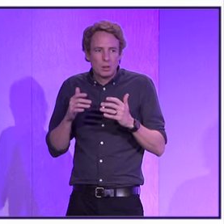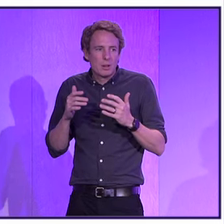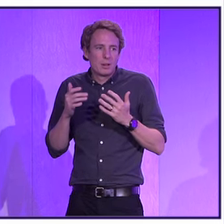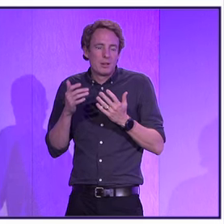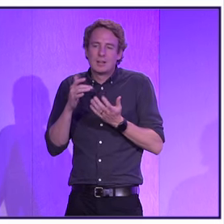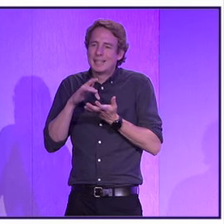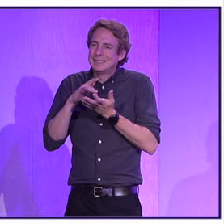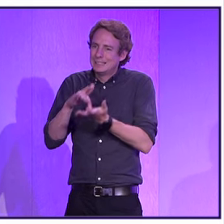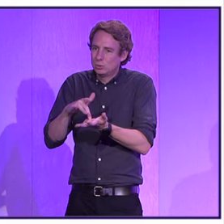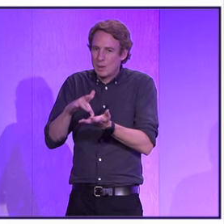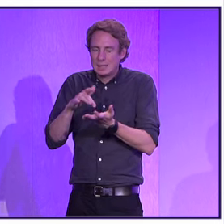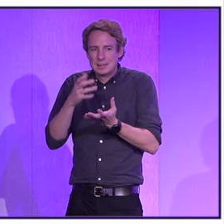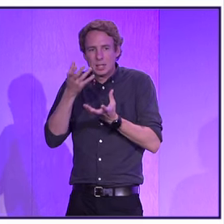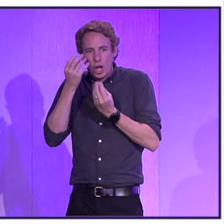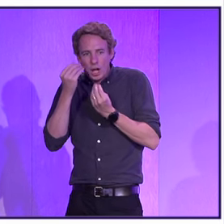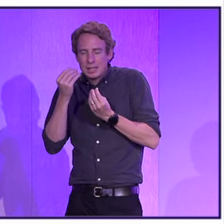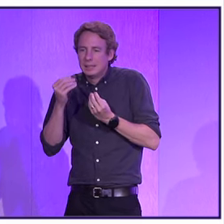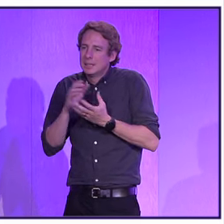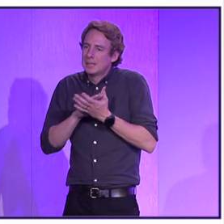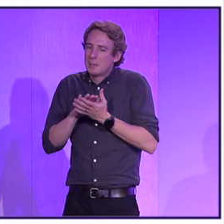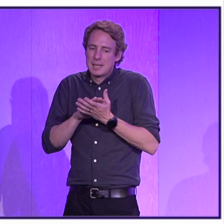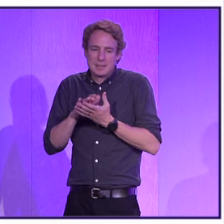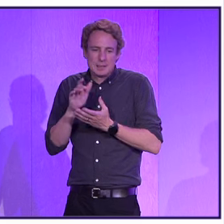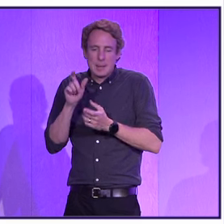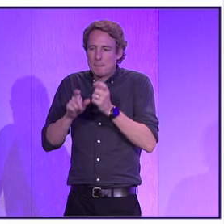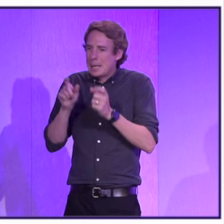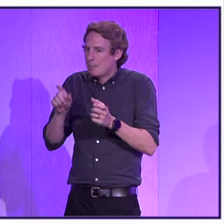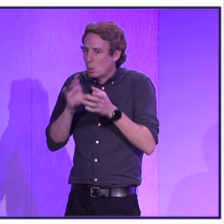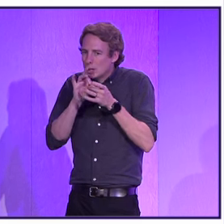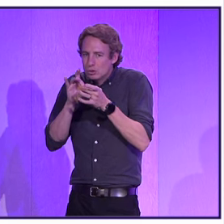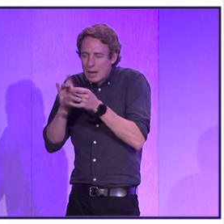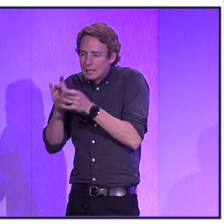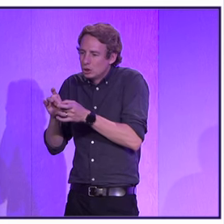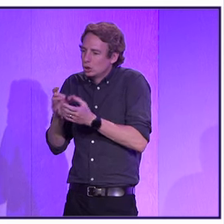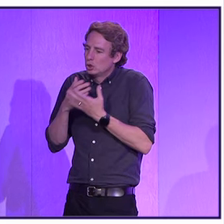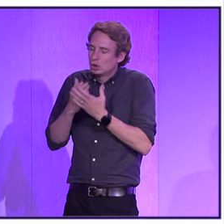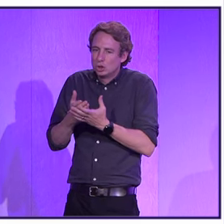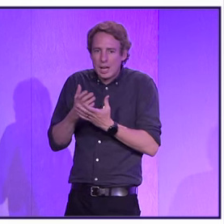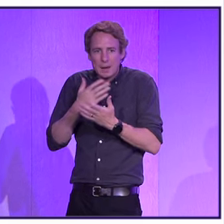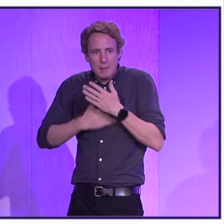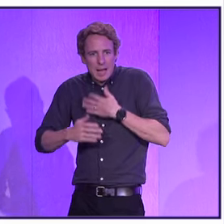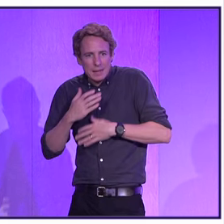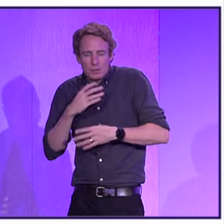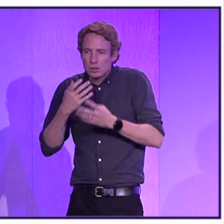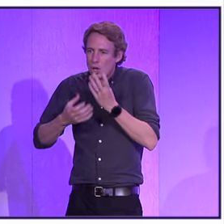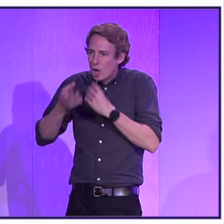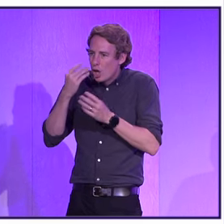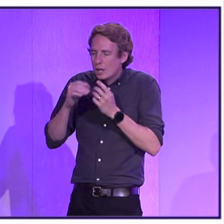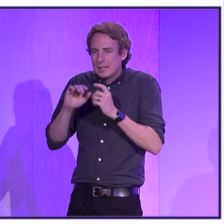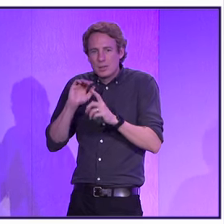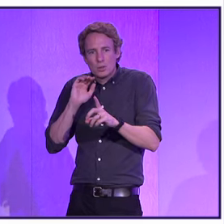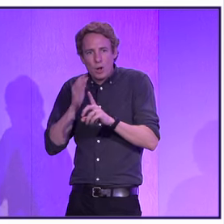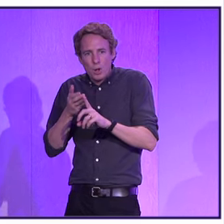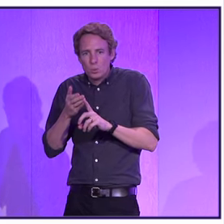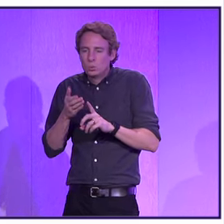in situated learning, the interactions between people, so their behaviours, their shared interests, their goals, all of these